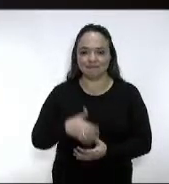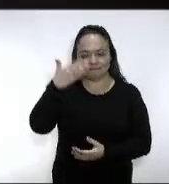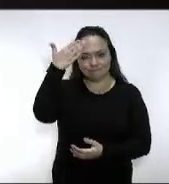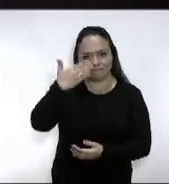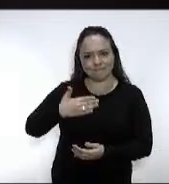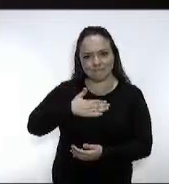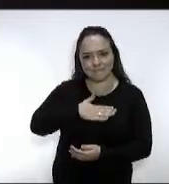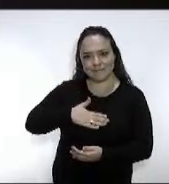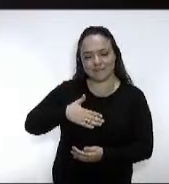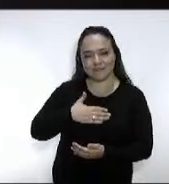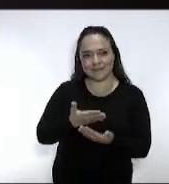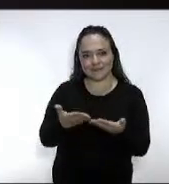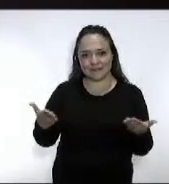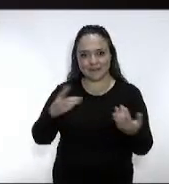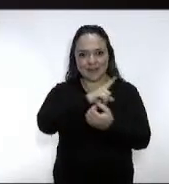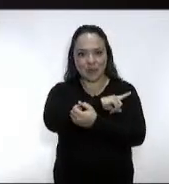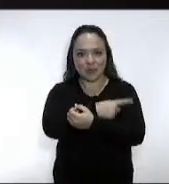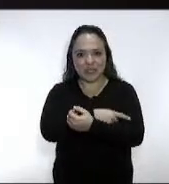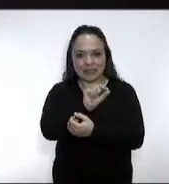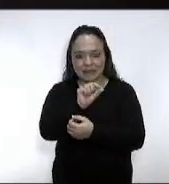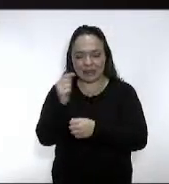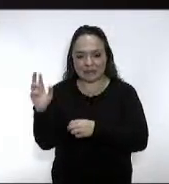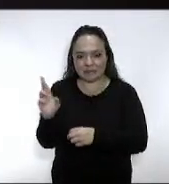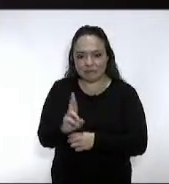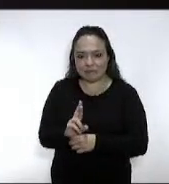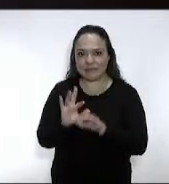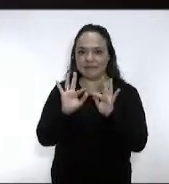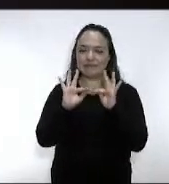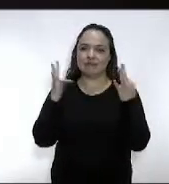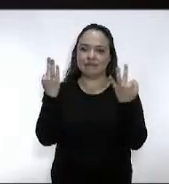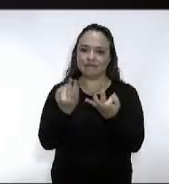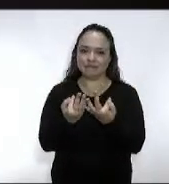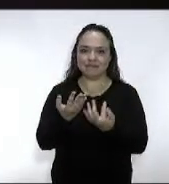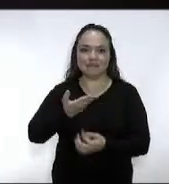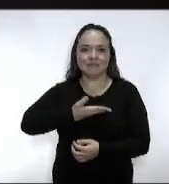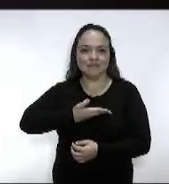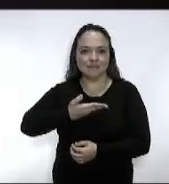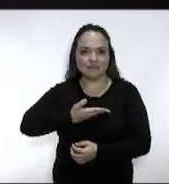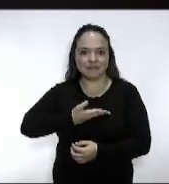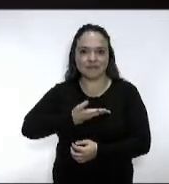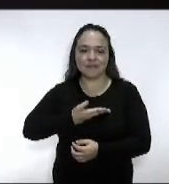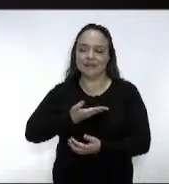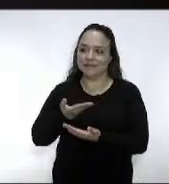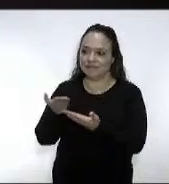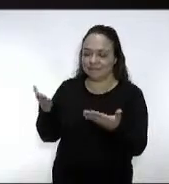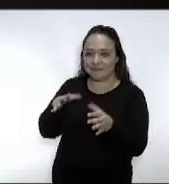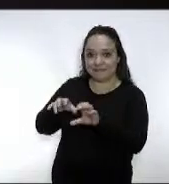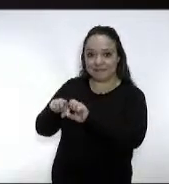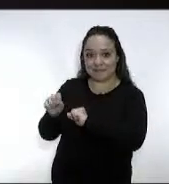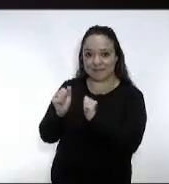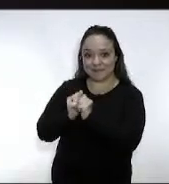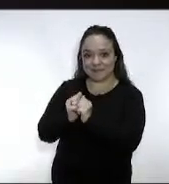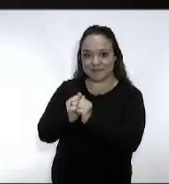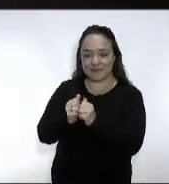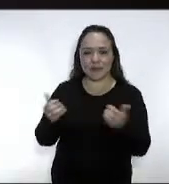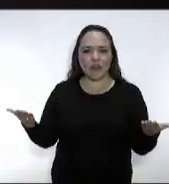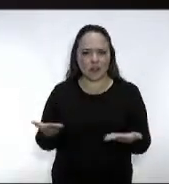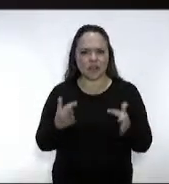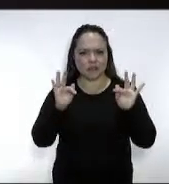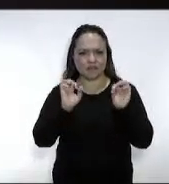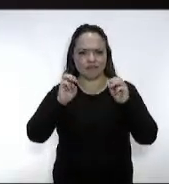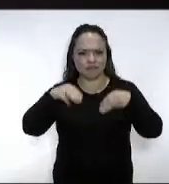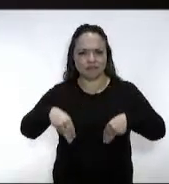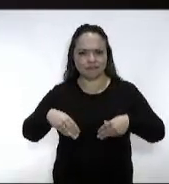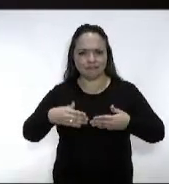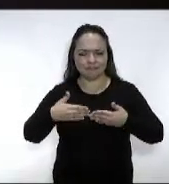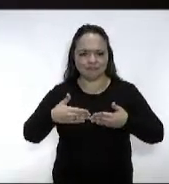The authorities, family members, friends, and graduating colleagues, then our journey has reached an